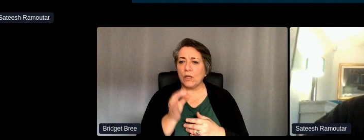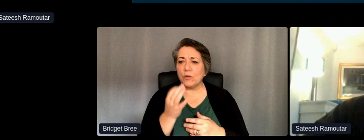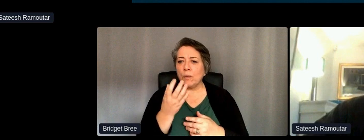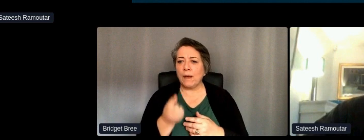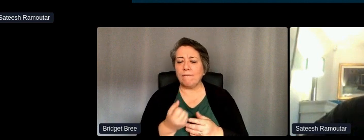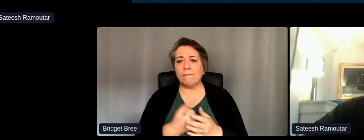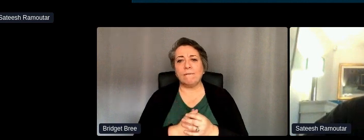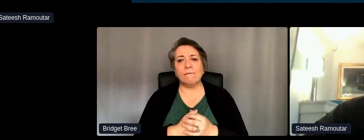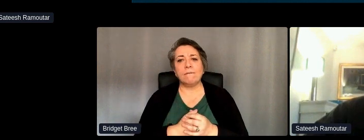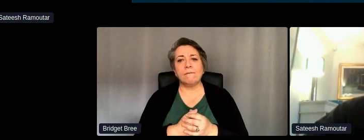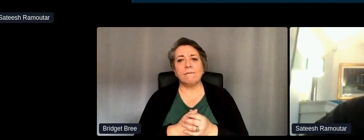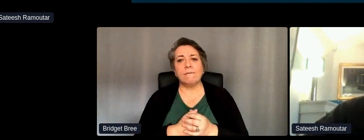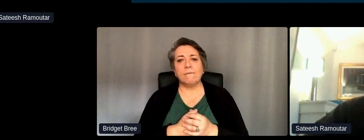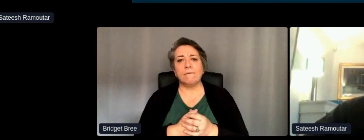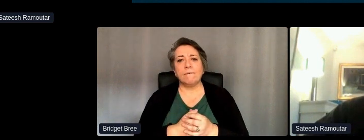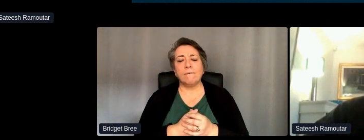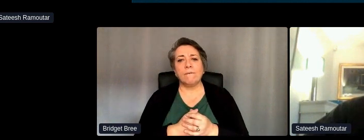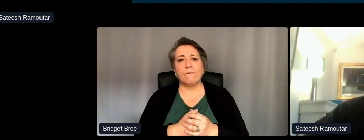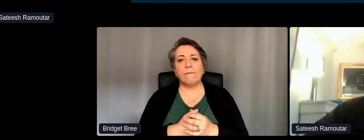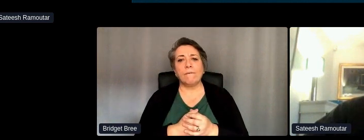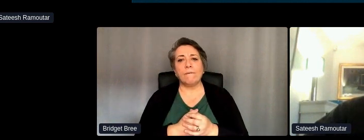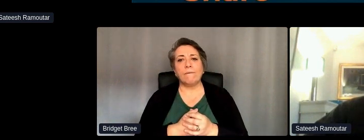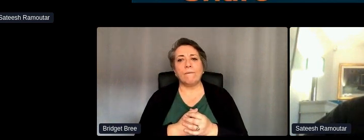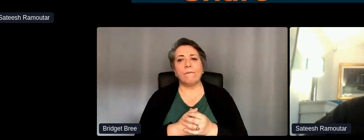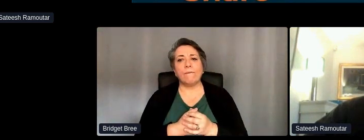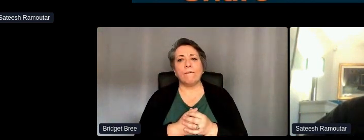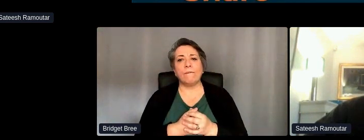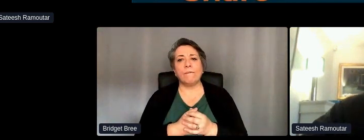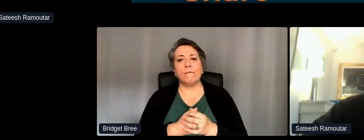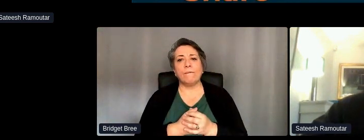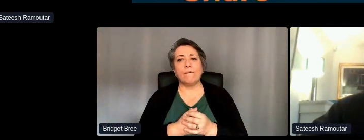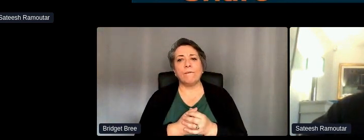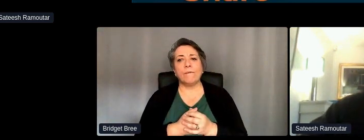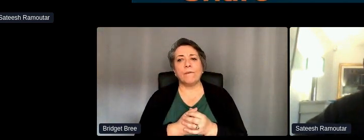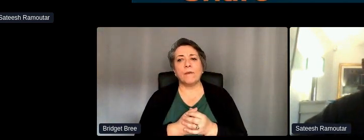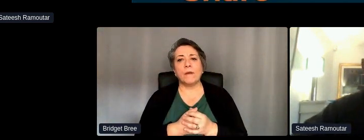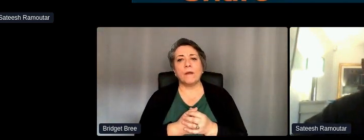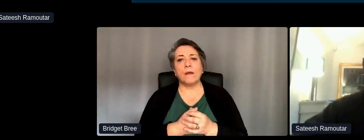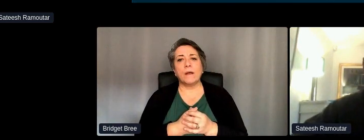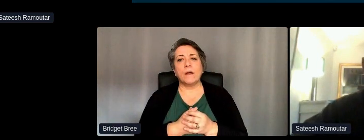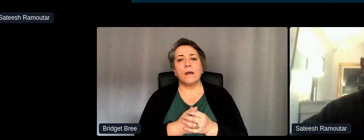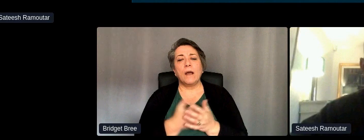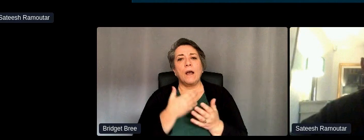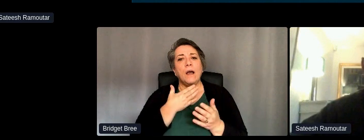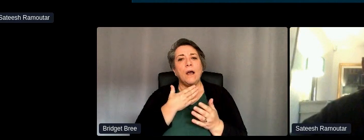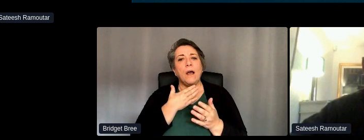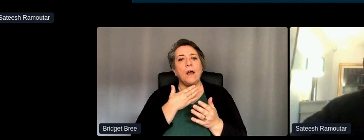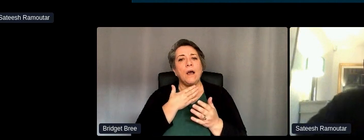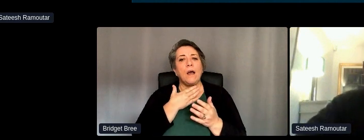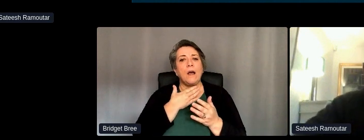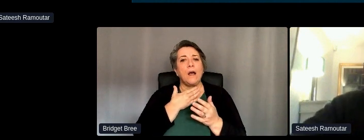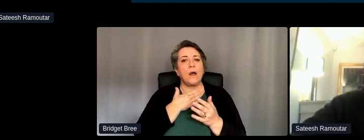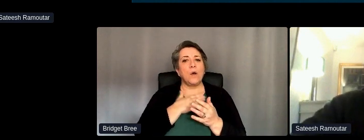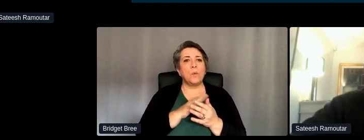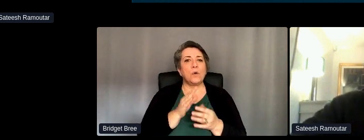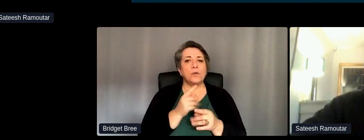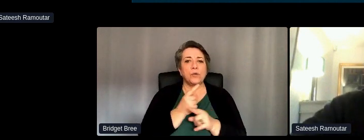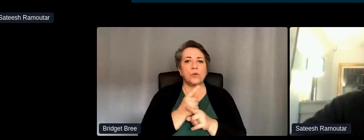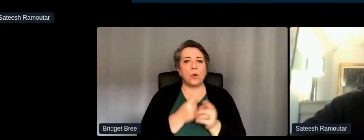presentation. Yeah, I'm actually going to skip. I'm going to come back to share if we have time. I want to talk about this point because actually this